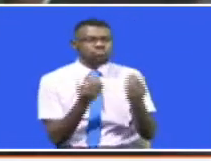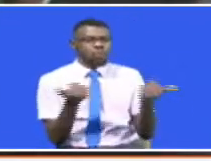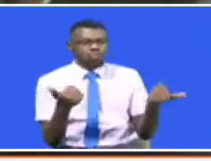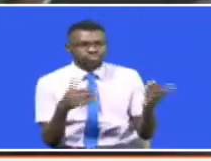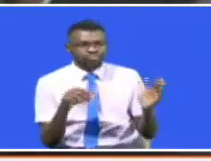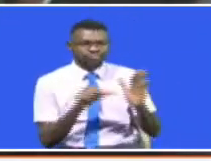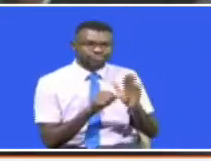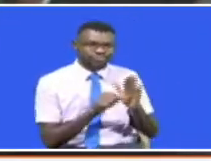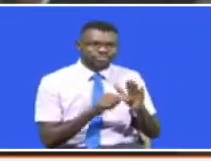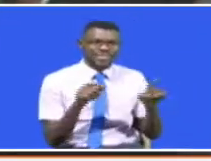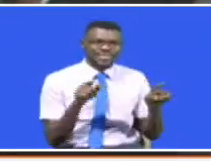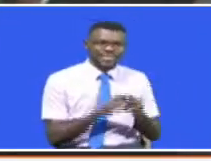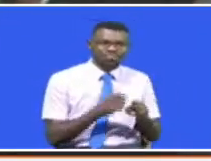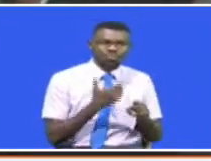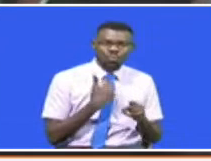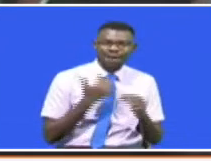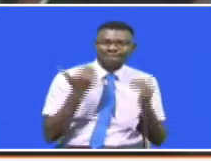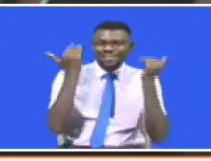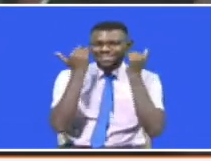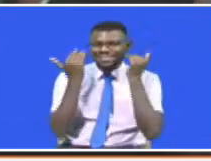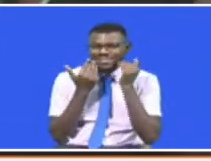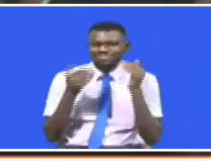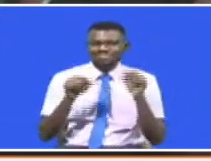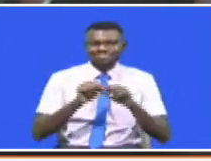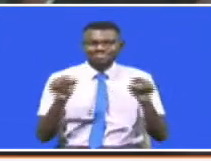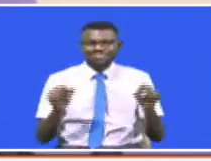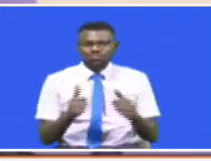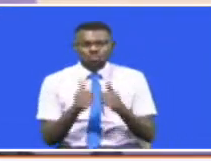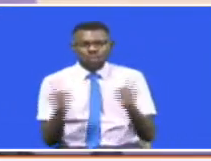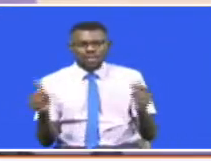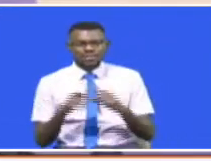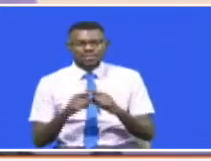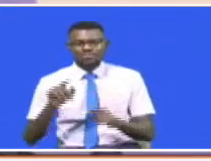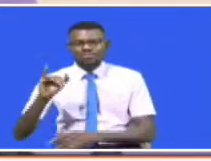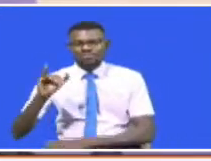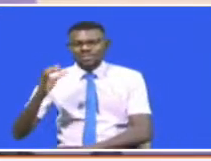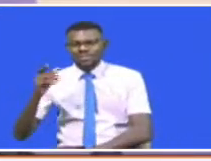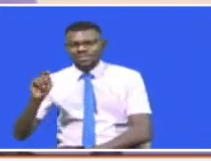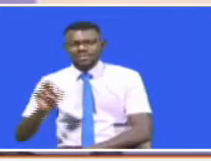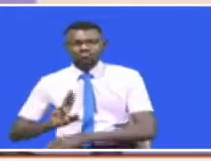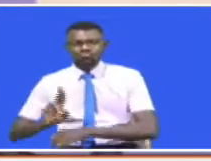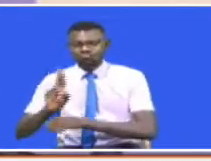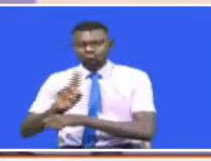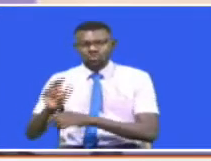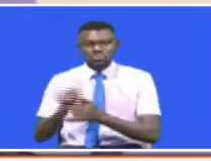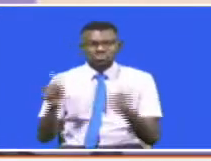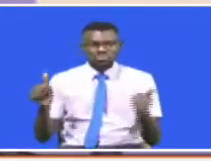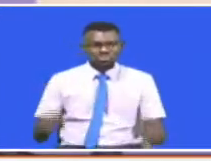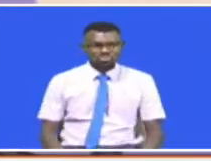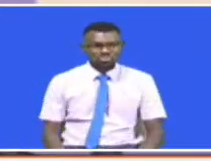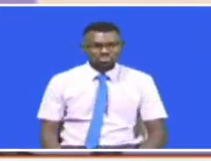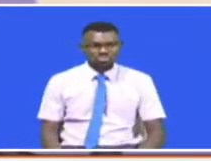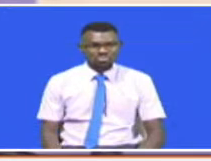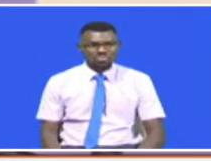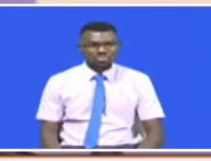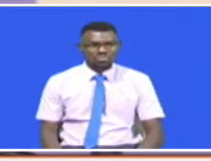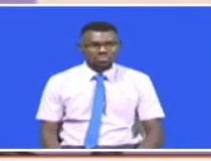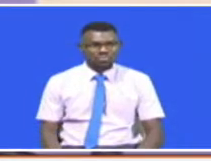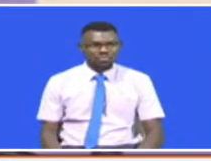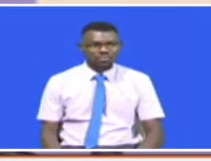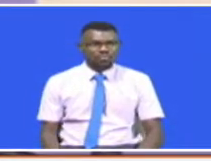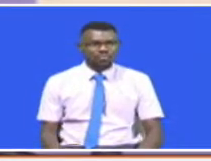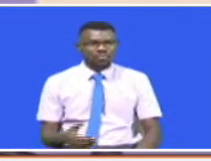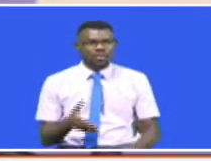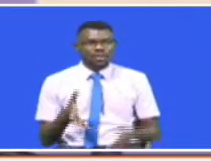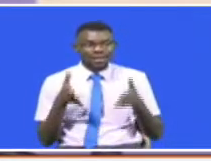alternative justice systems, and leverage the use of ICT. Those who have been stigmatized by having to